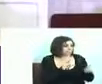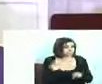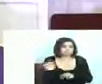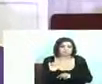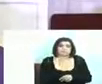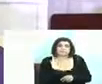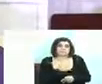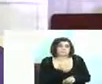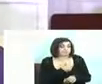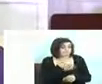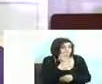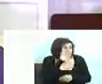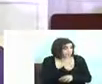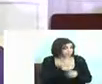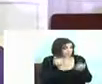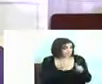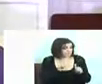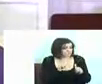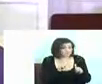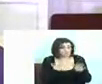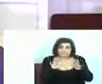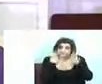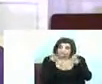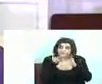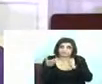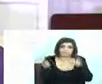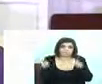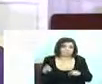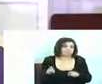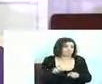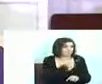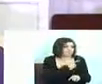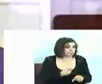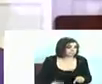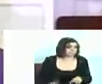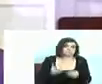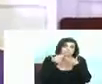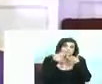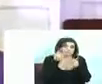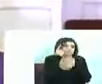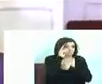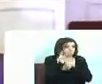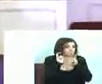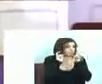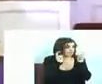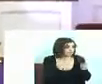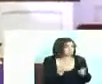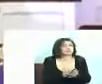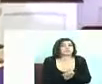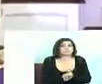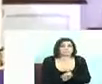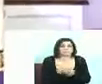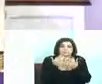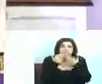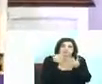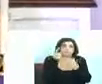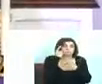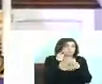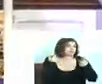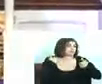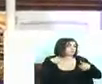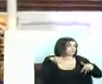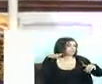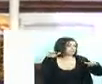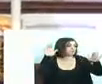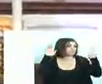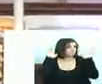Still greater things to be done. Lord, we just thank you for these gifts. We thank you for the sacrifices